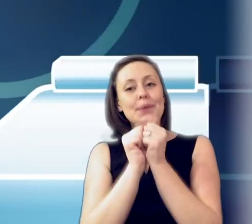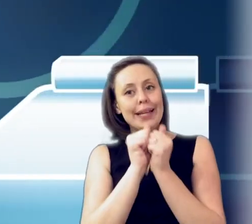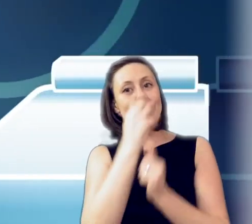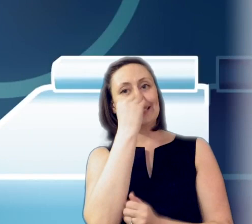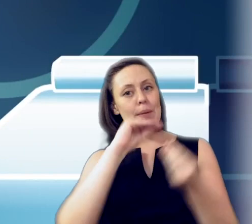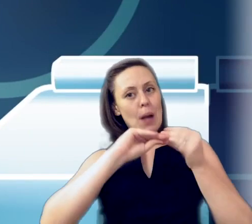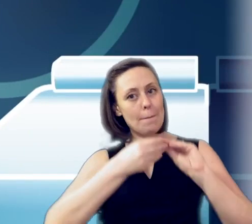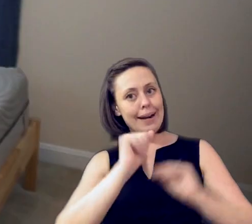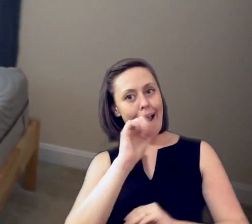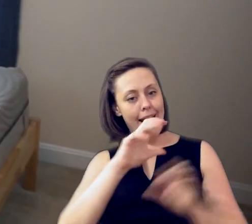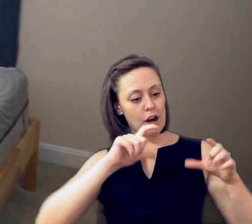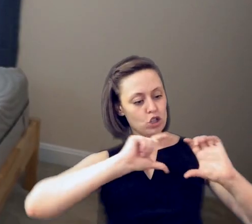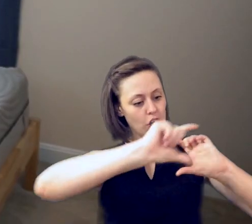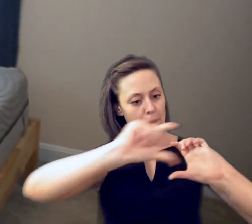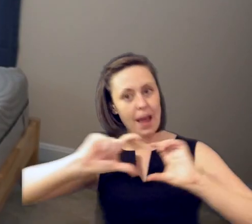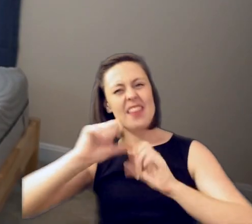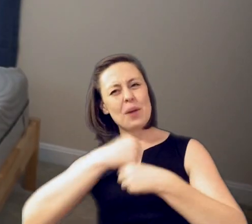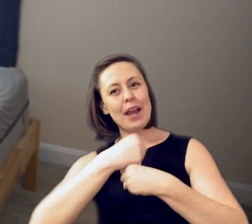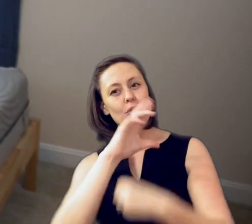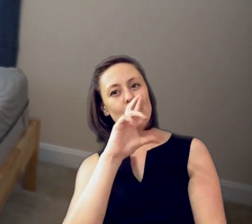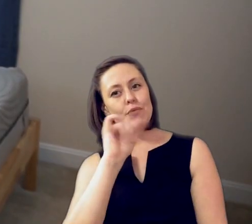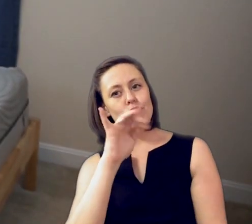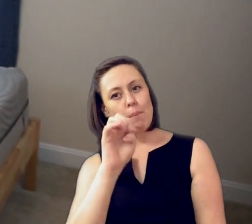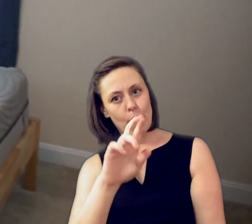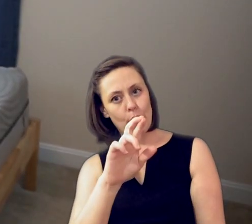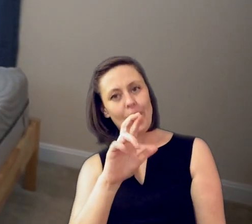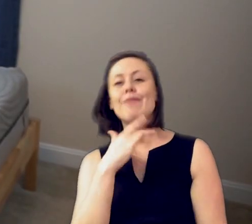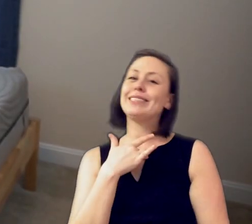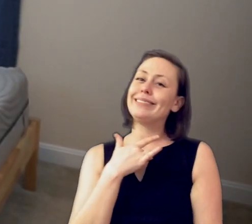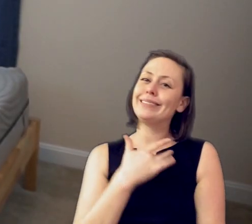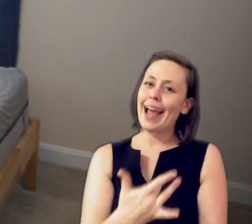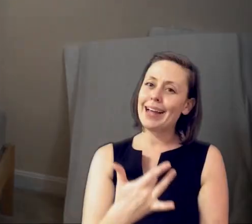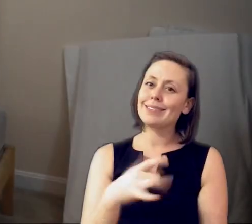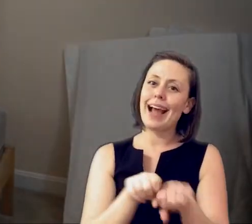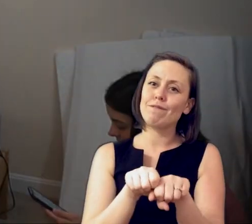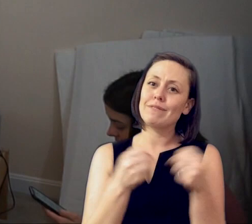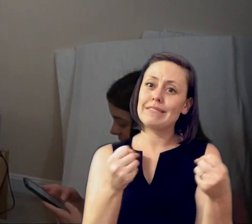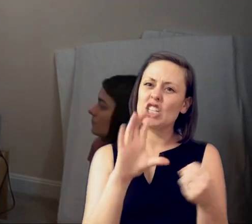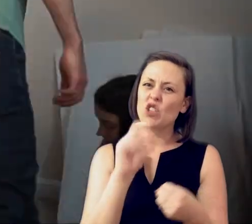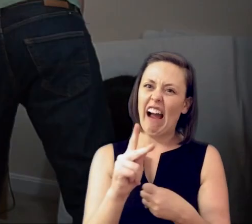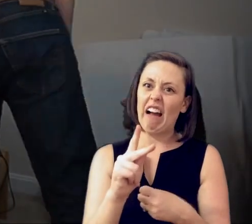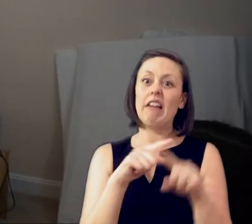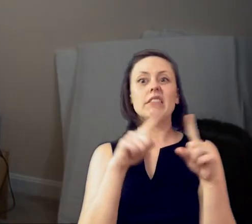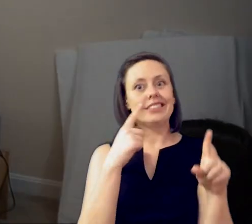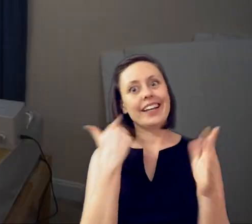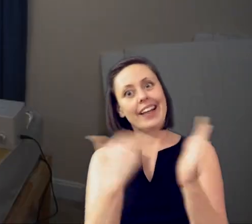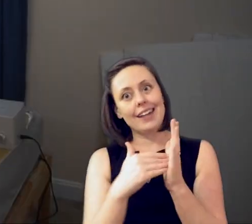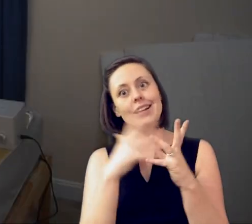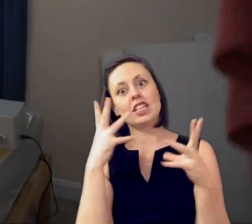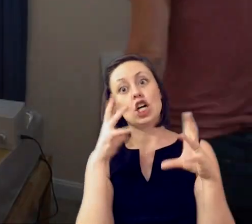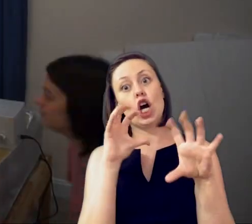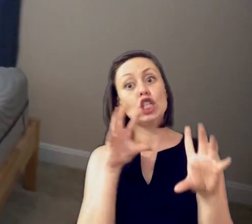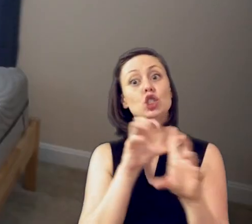Number air chambers, they are made of rubber, and rubber does have a tendency to crack, which in turn attracts mold. So